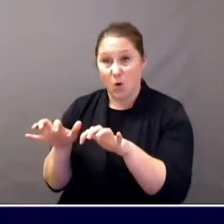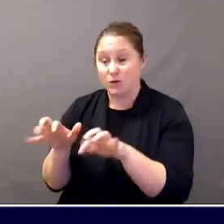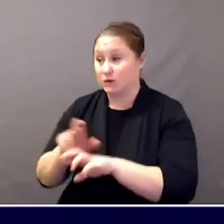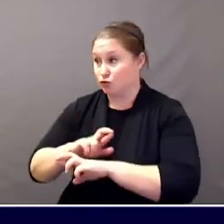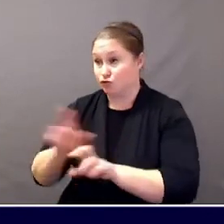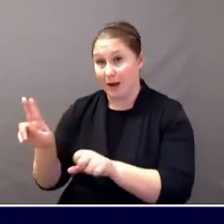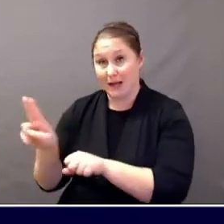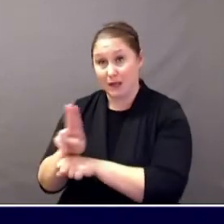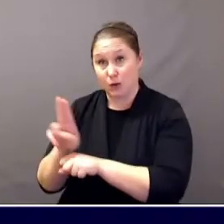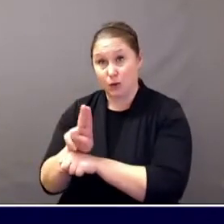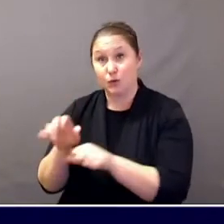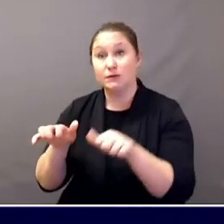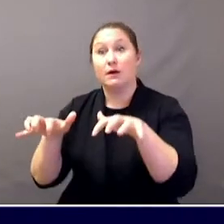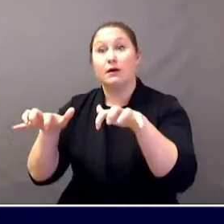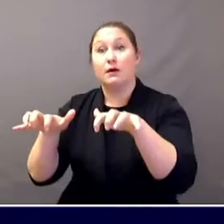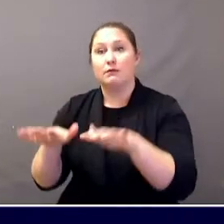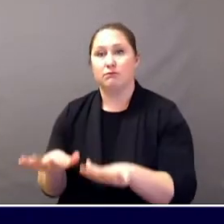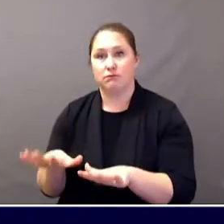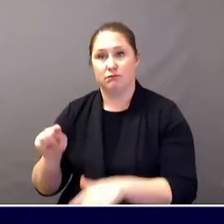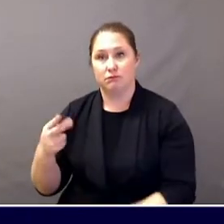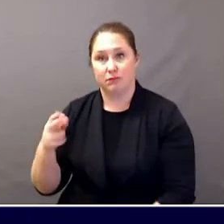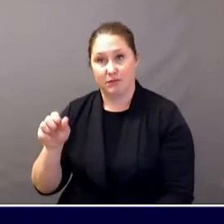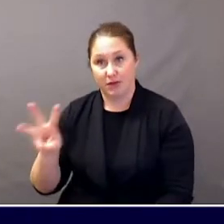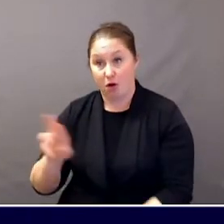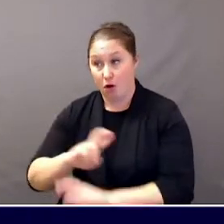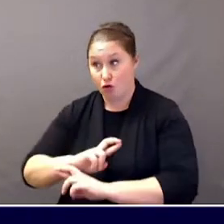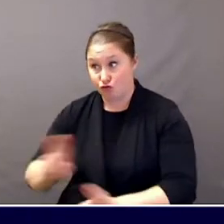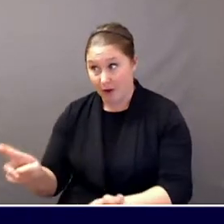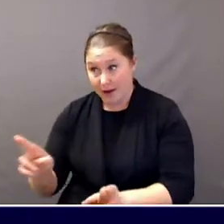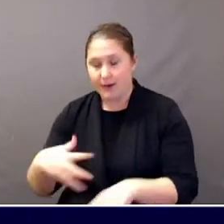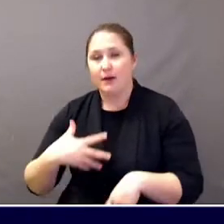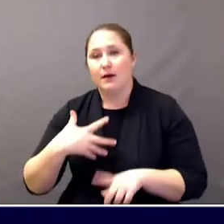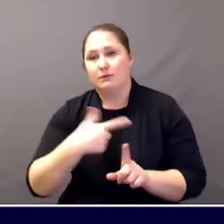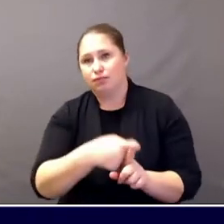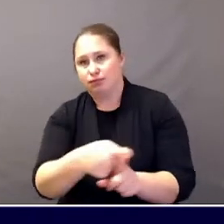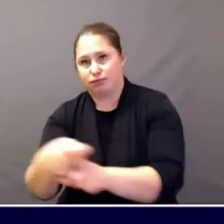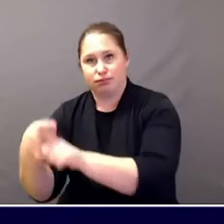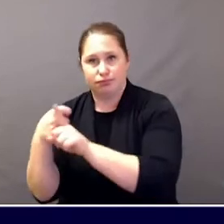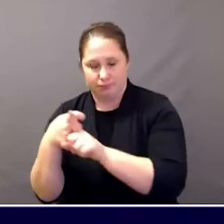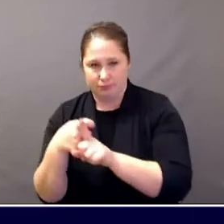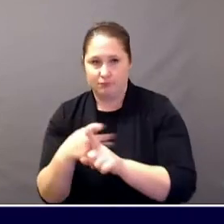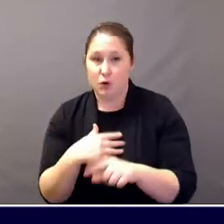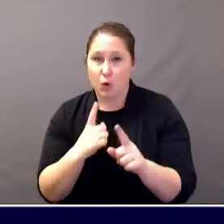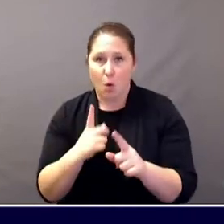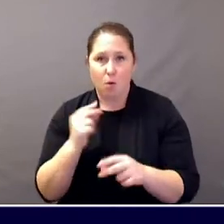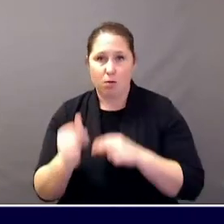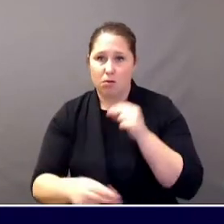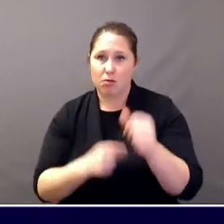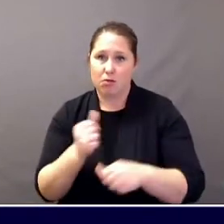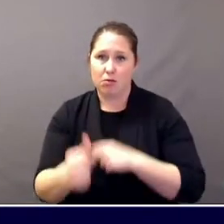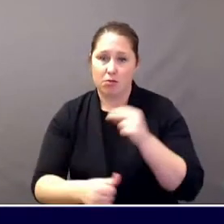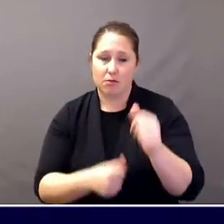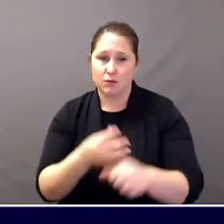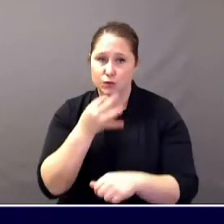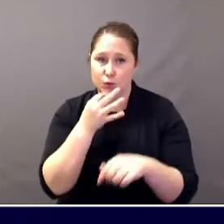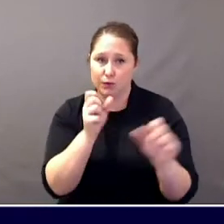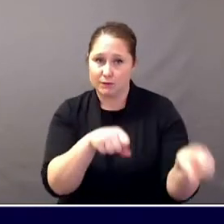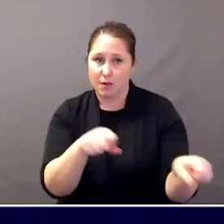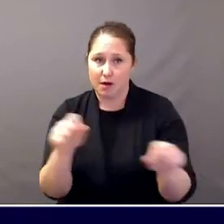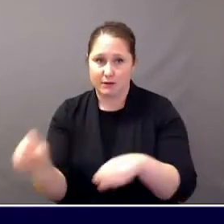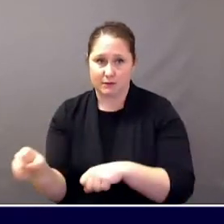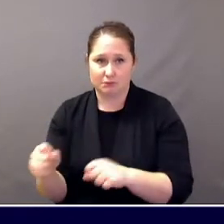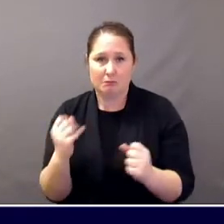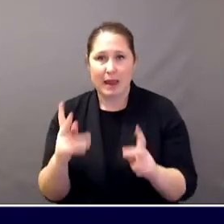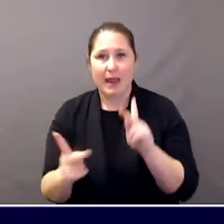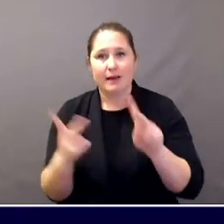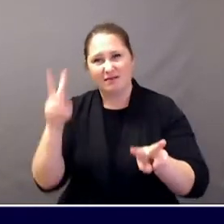be vaccinated, hopefully as soon as possible. I think that's the common misconception, that